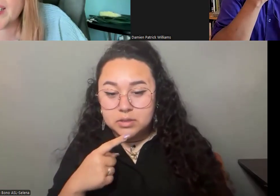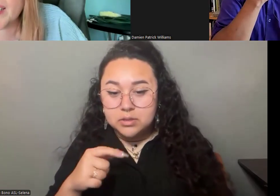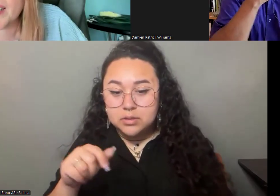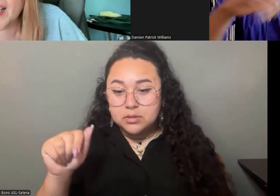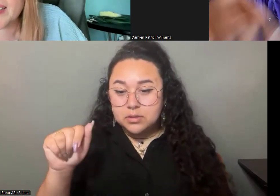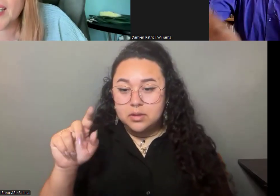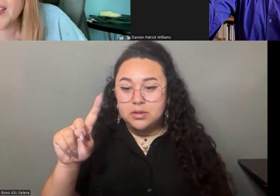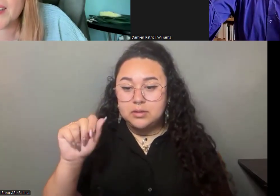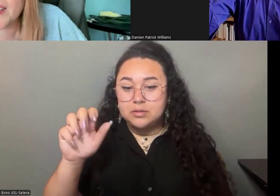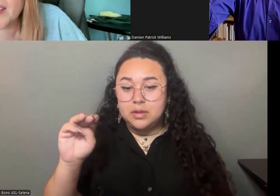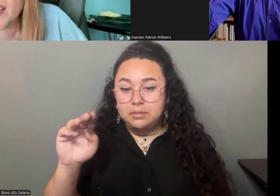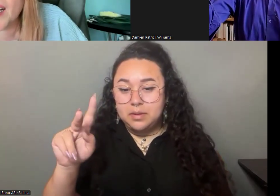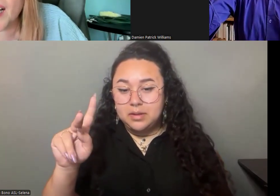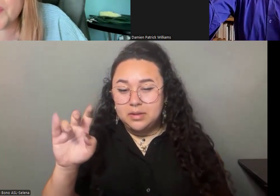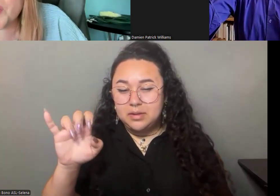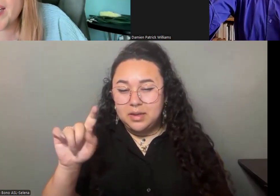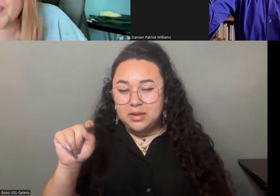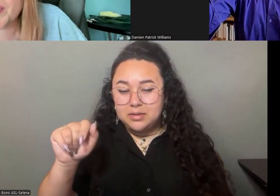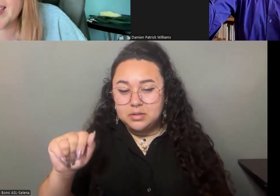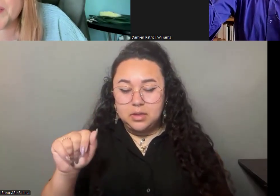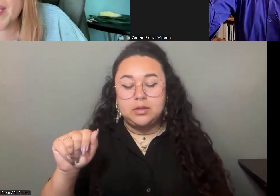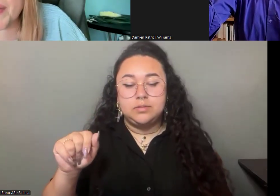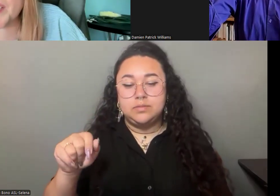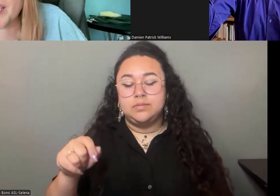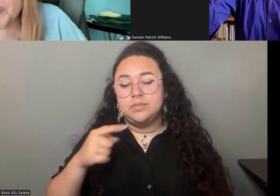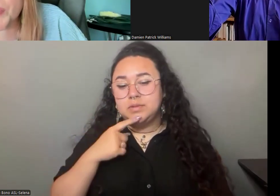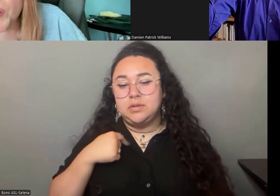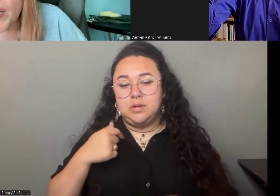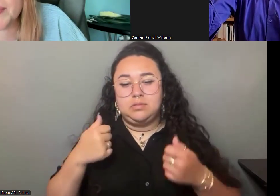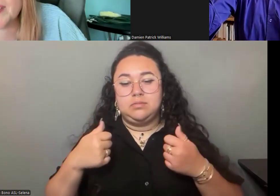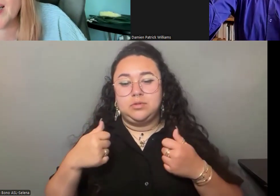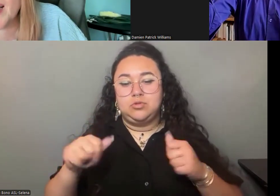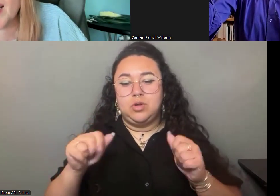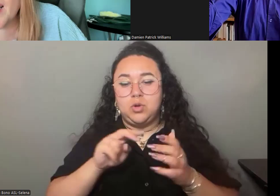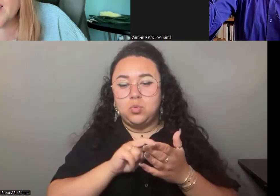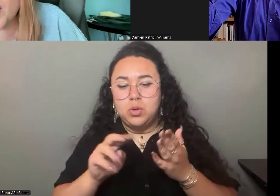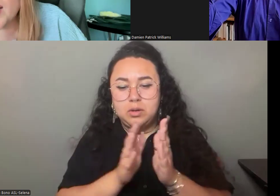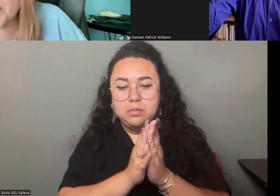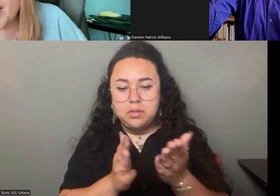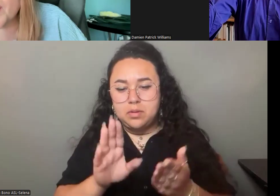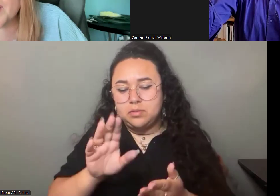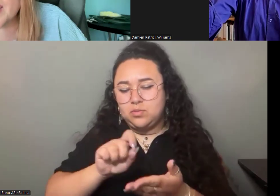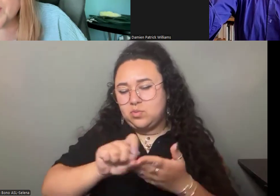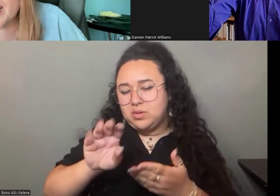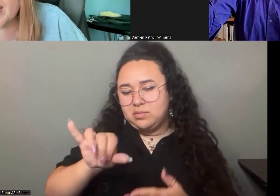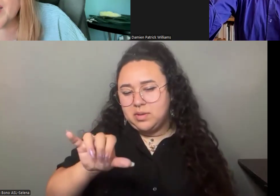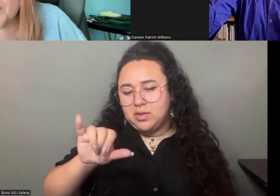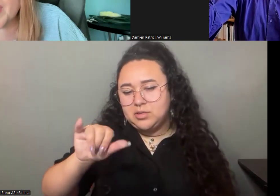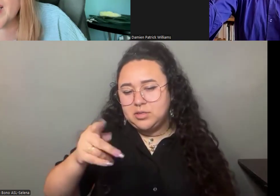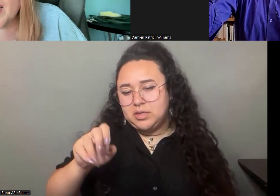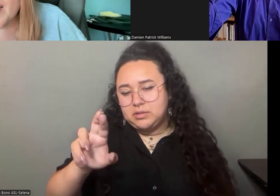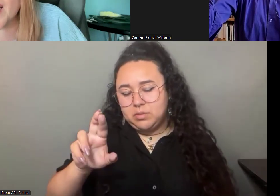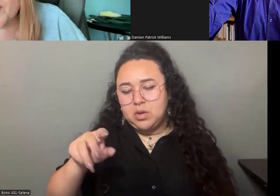Adam Kieta. I've been trying to read Right to Maim by Jasper Puar, and it talked about